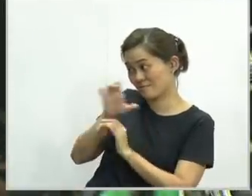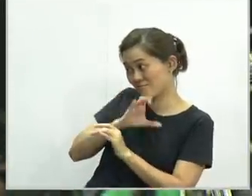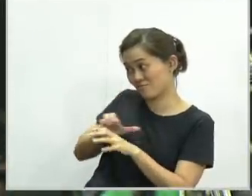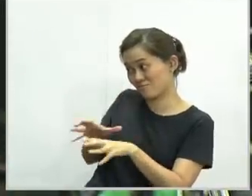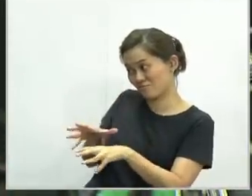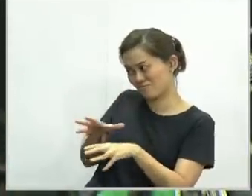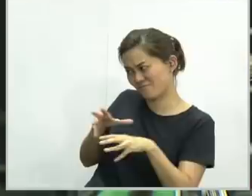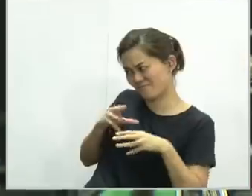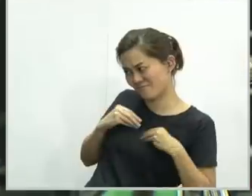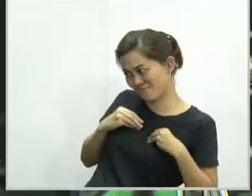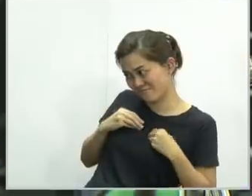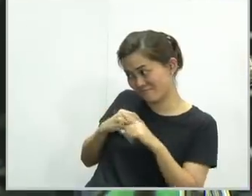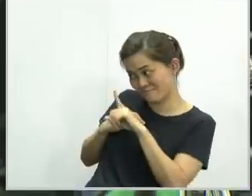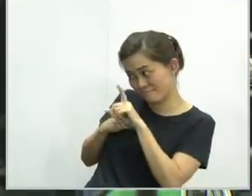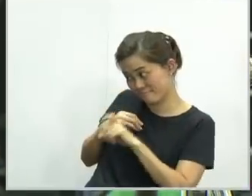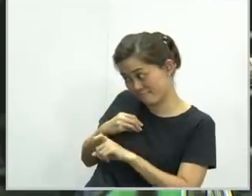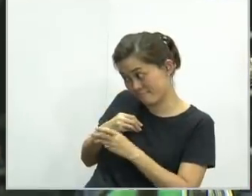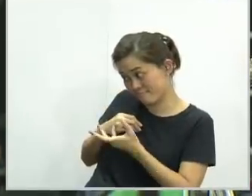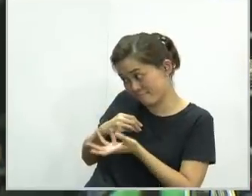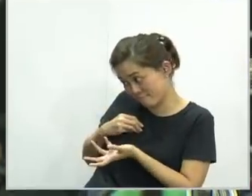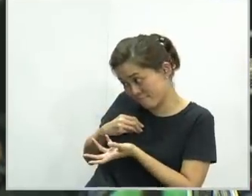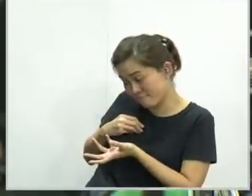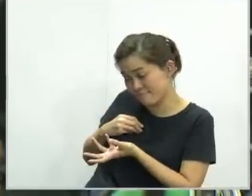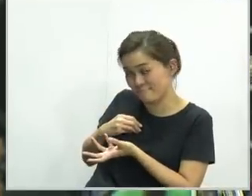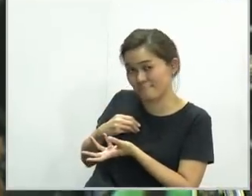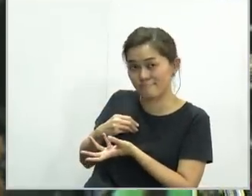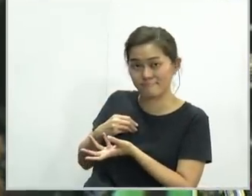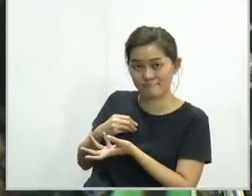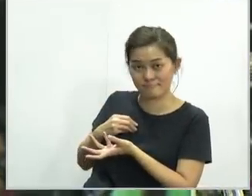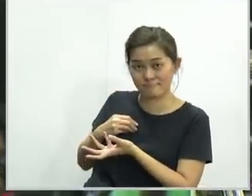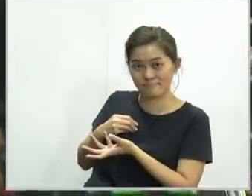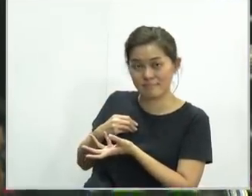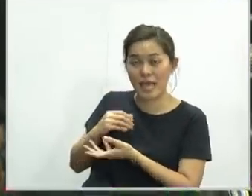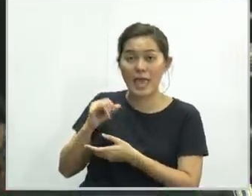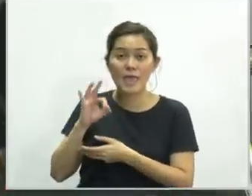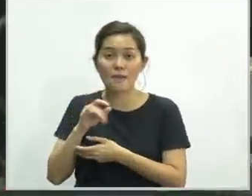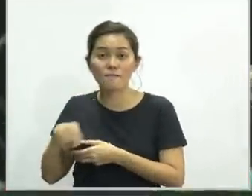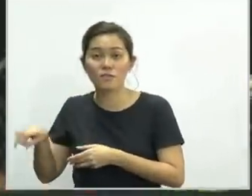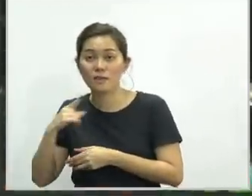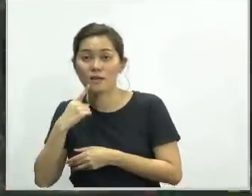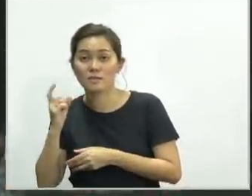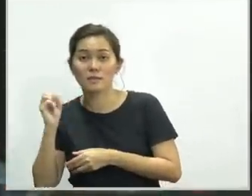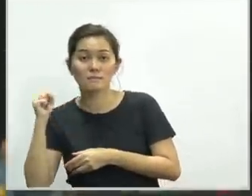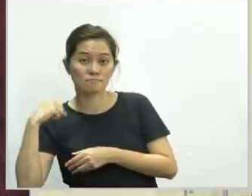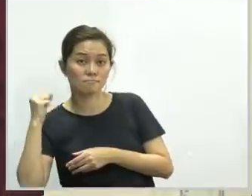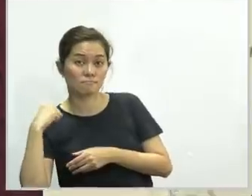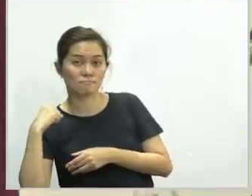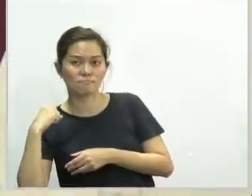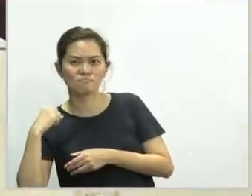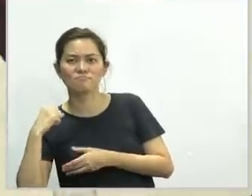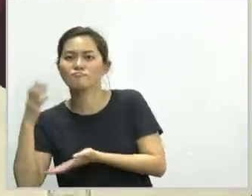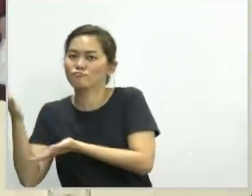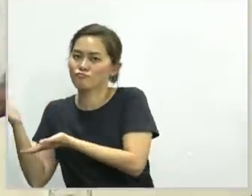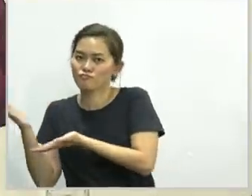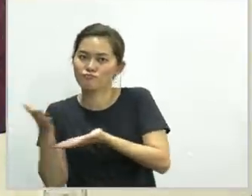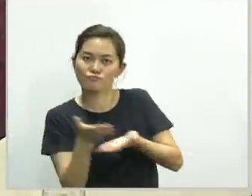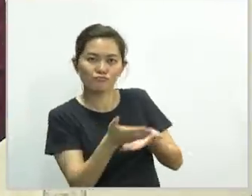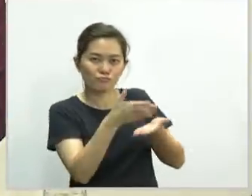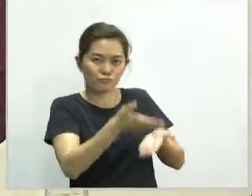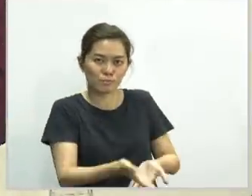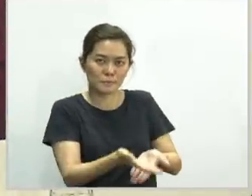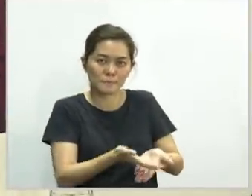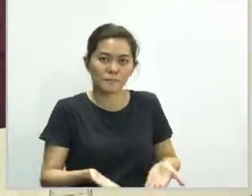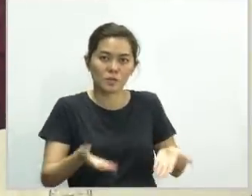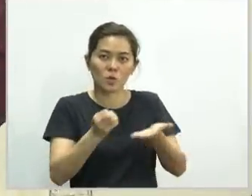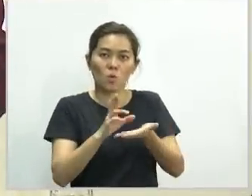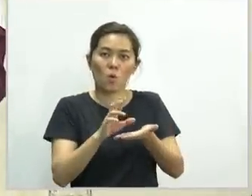Christ's offer? And if they say yes, bring them down here or